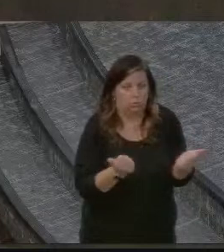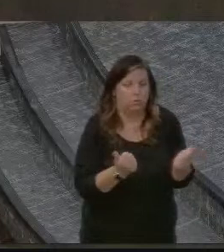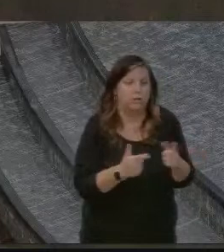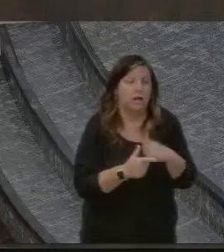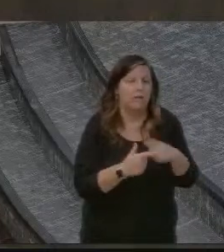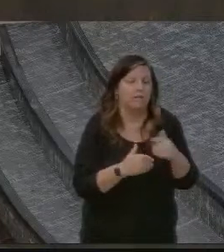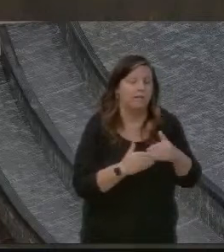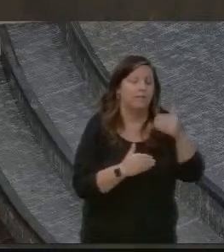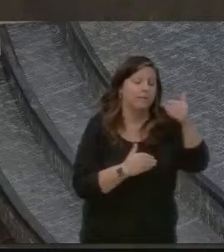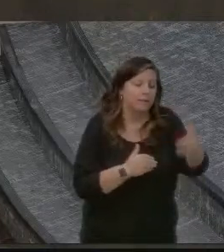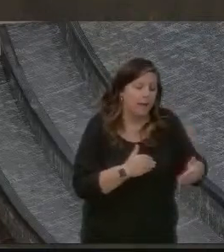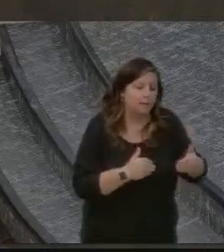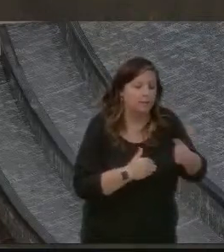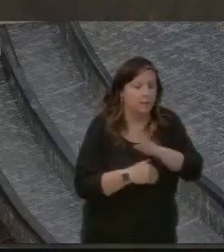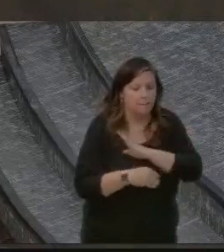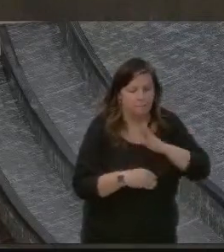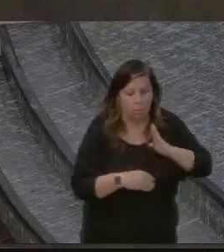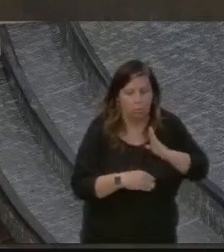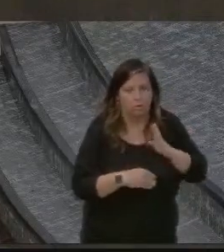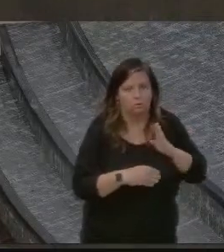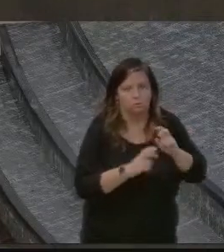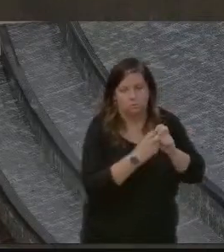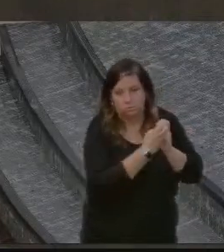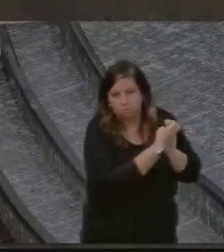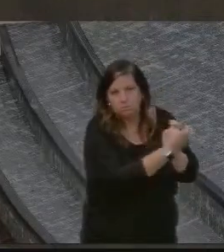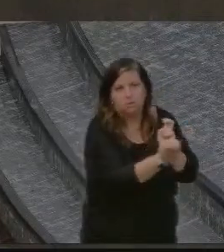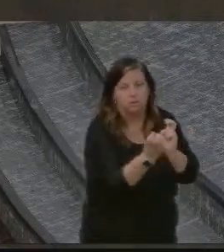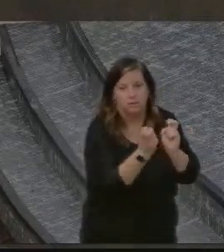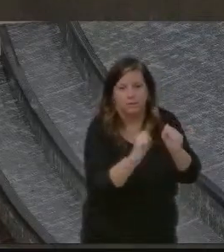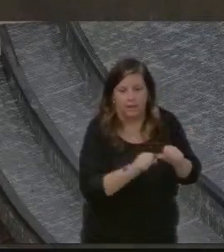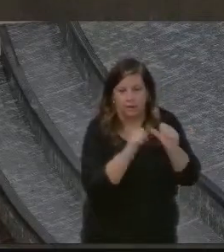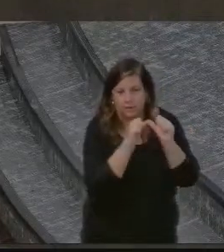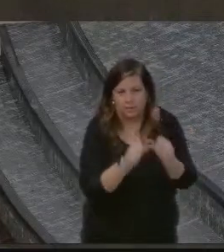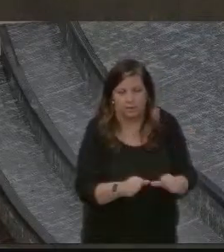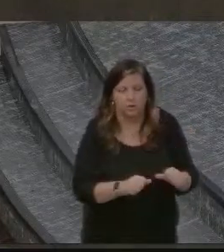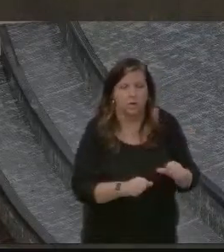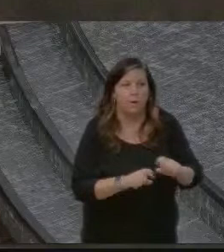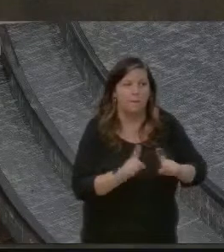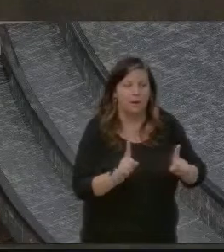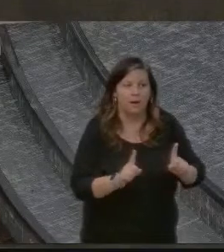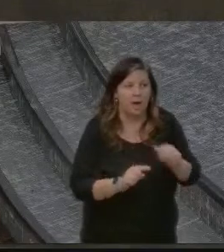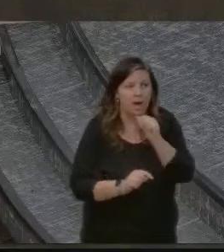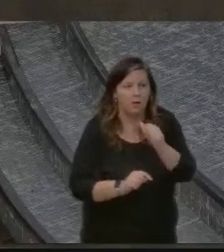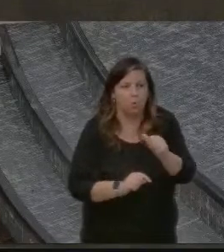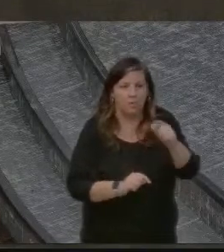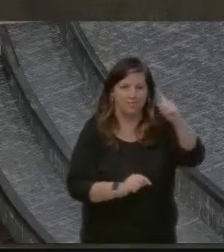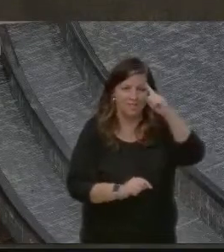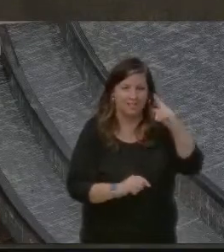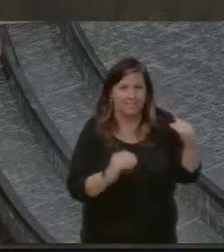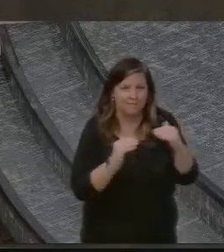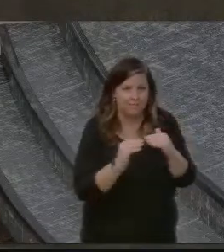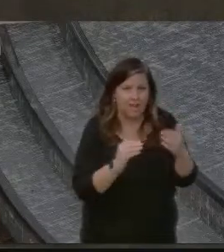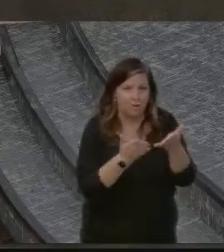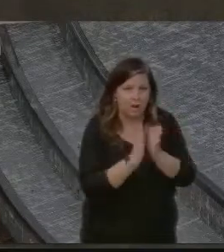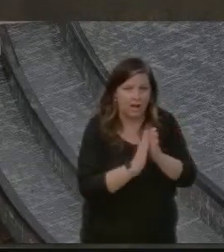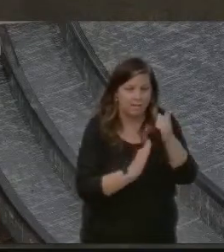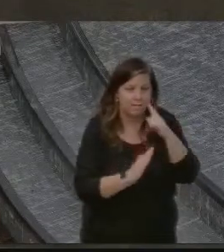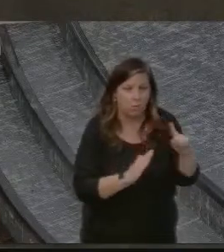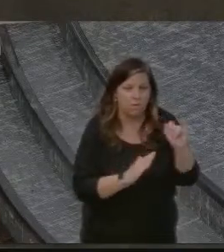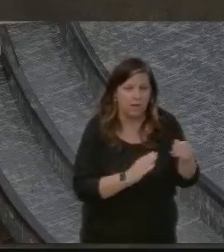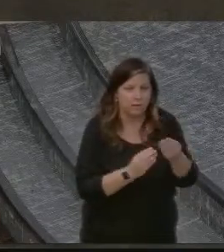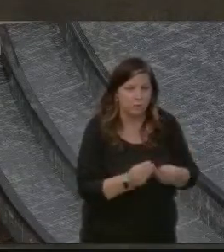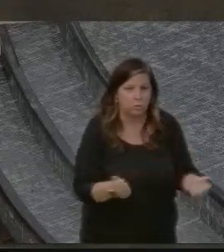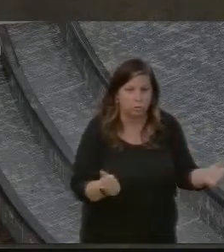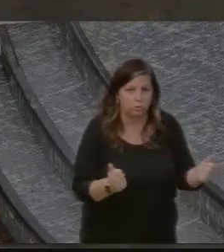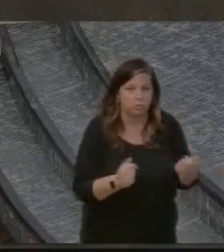or whatever, or change it. But I think it's unfair to ask for that solution at this moment based on a discipline